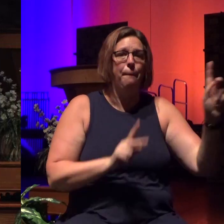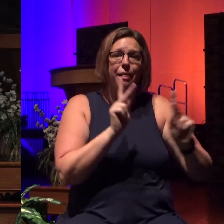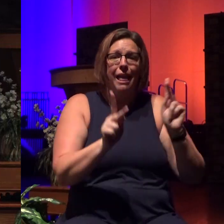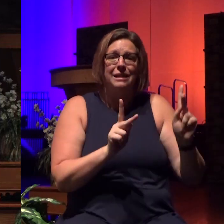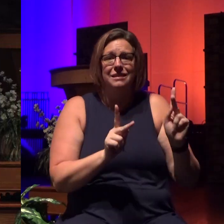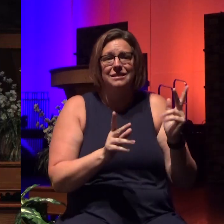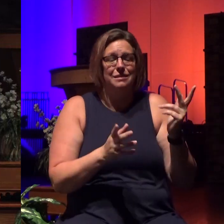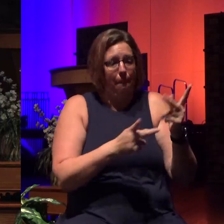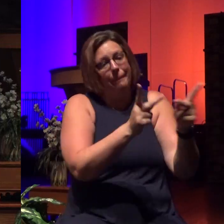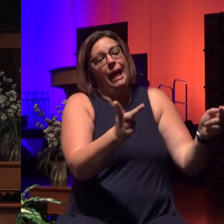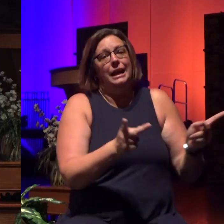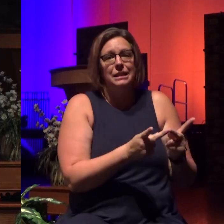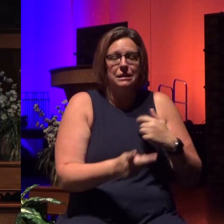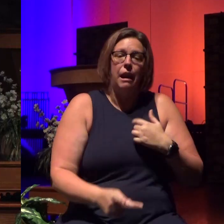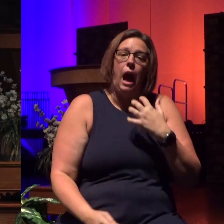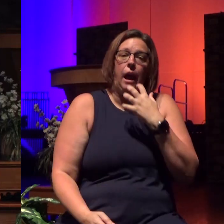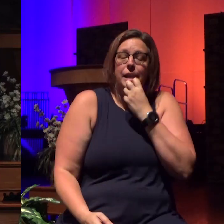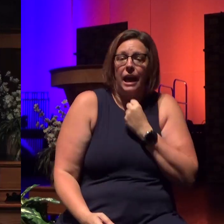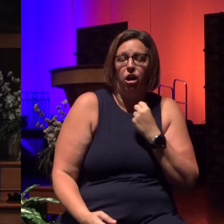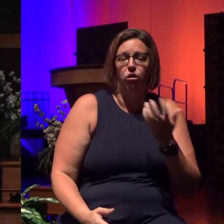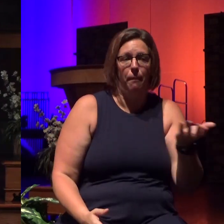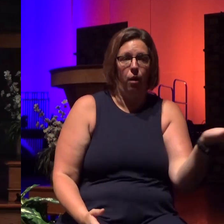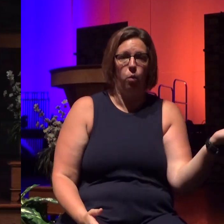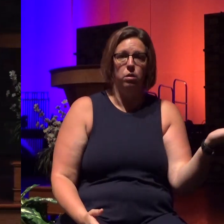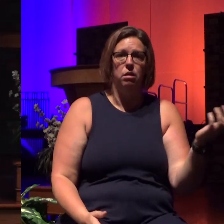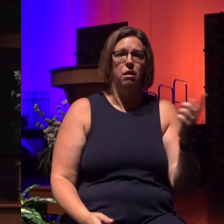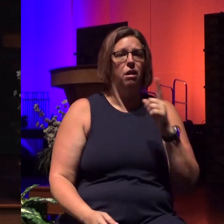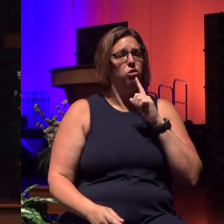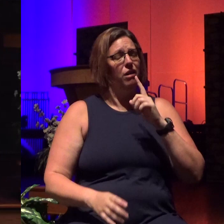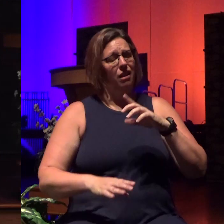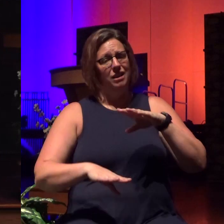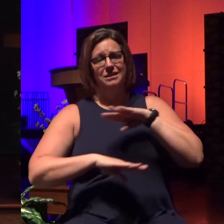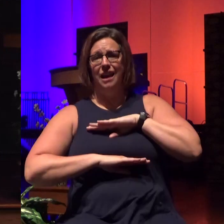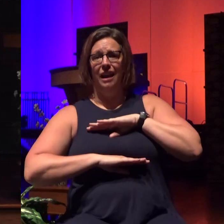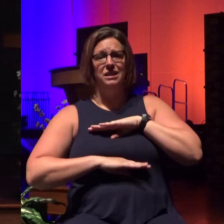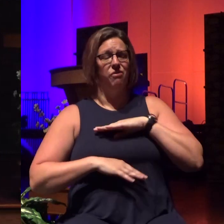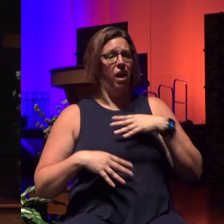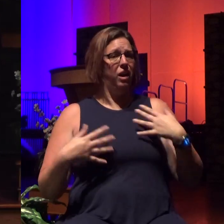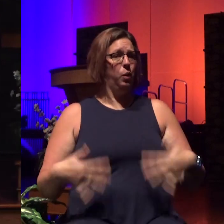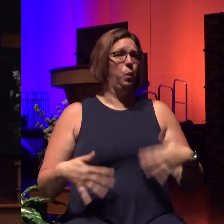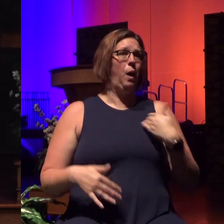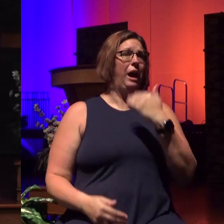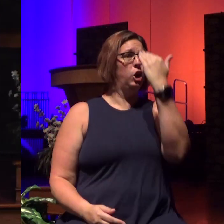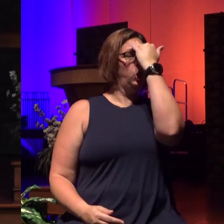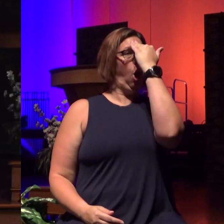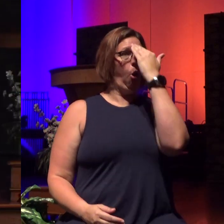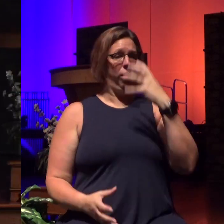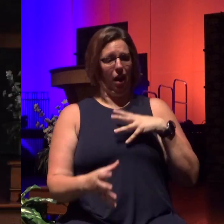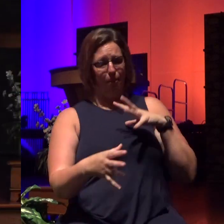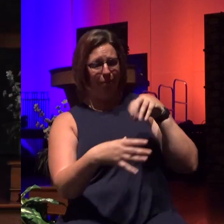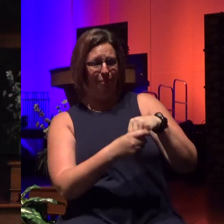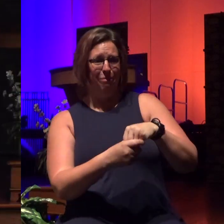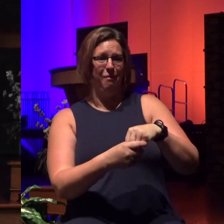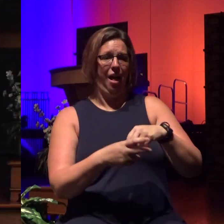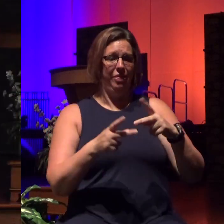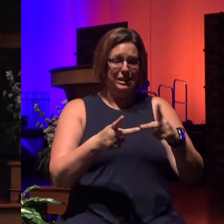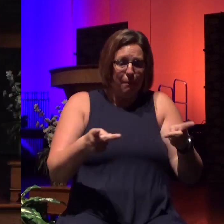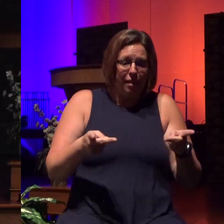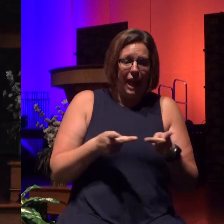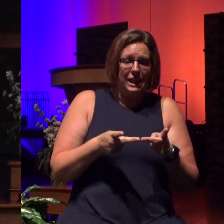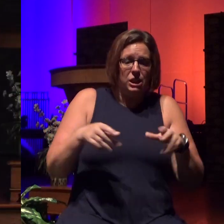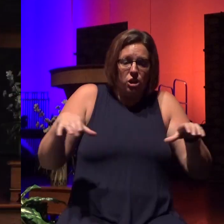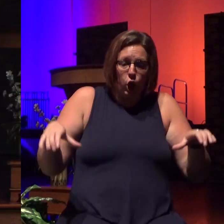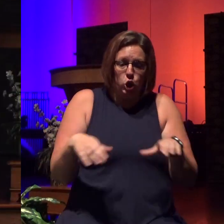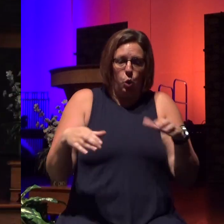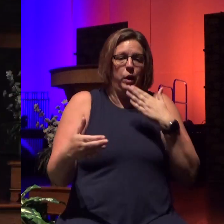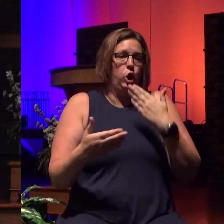about. It's very satisfying to know that I'm part of places that are really doing good works in